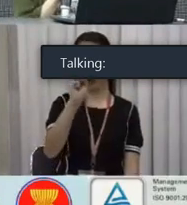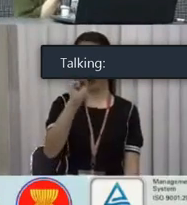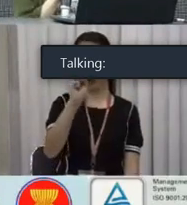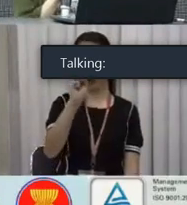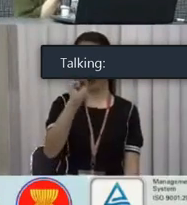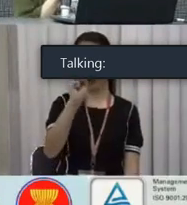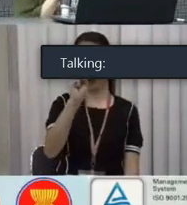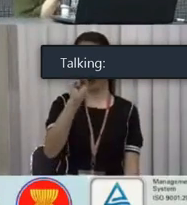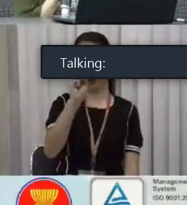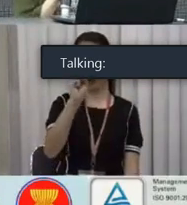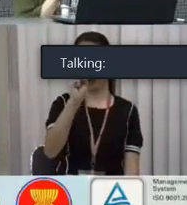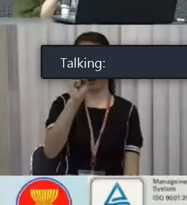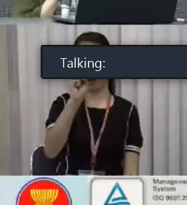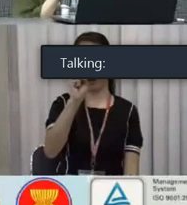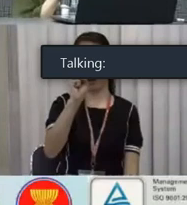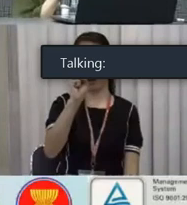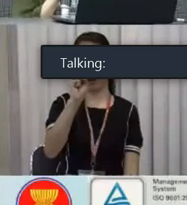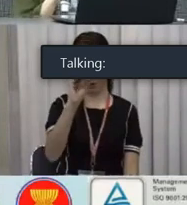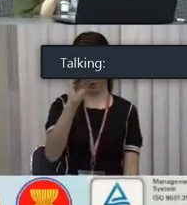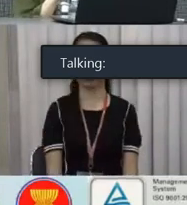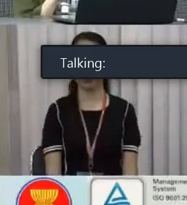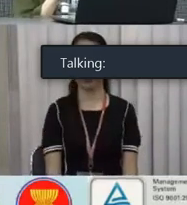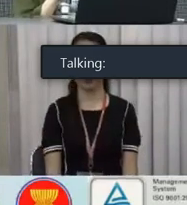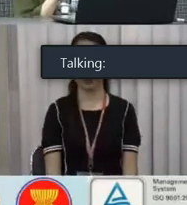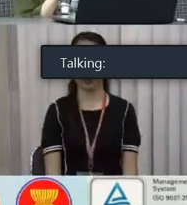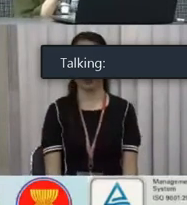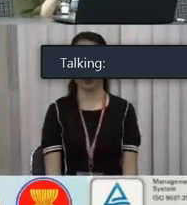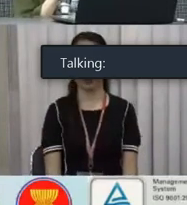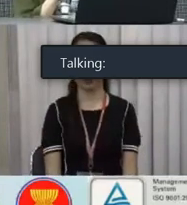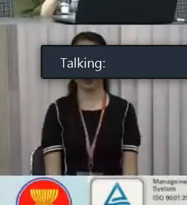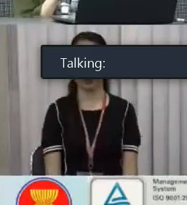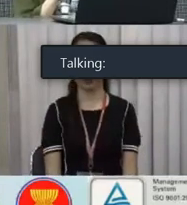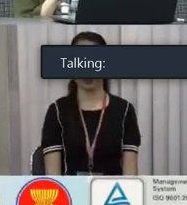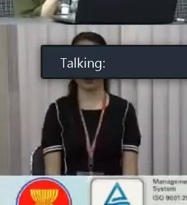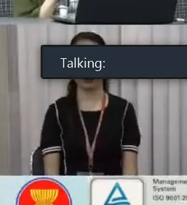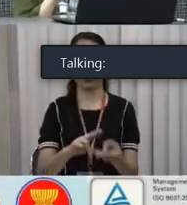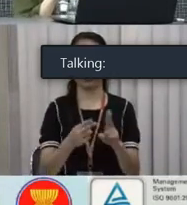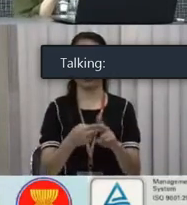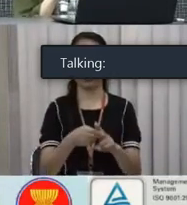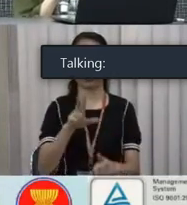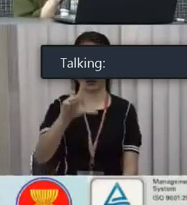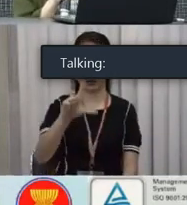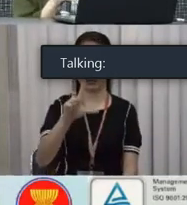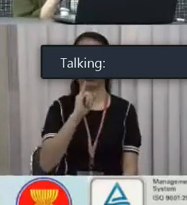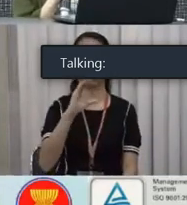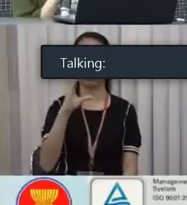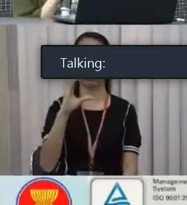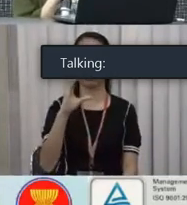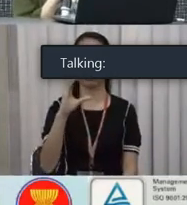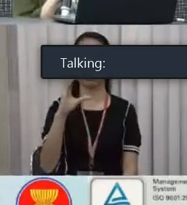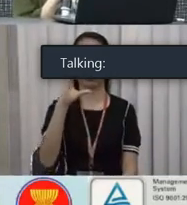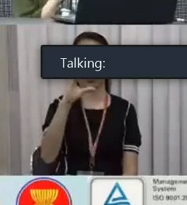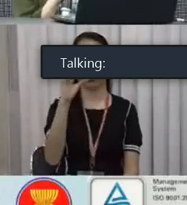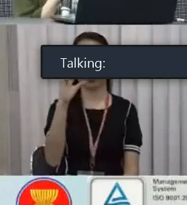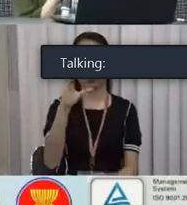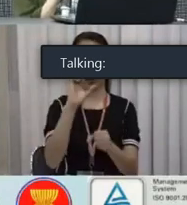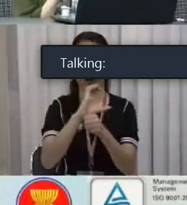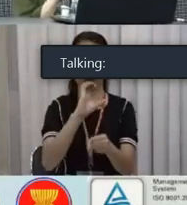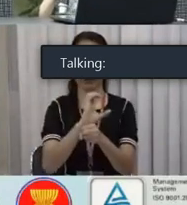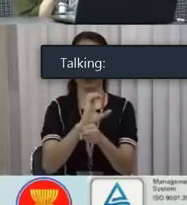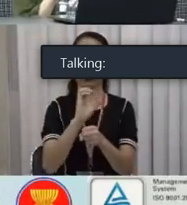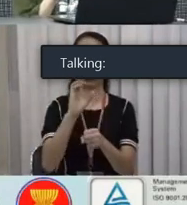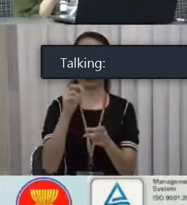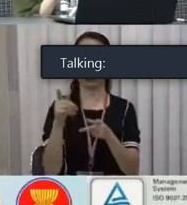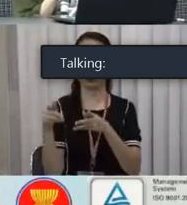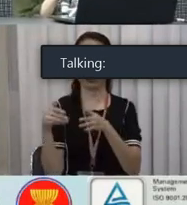and placement. Second, we have the labor market information or LMI. Third, we have the career guidance and employment